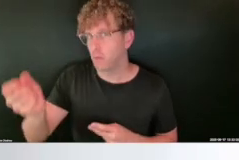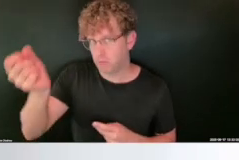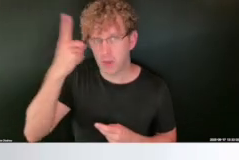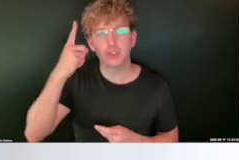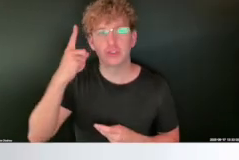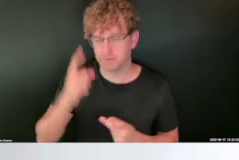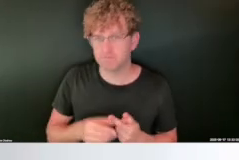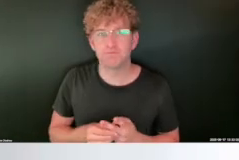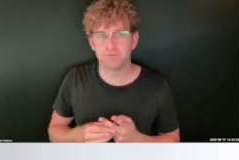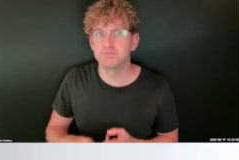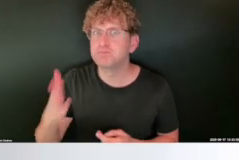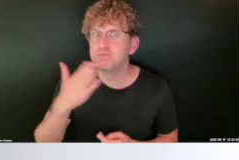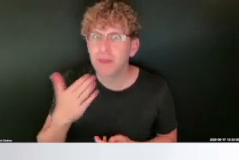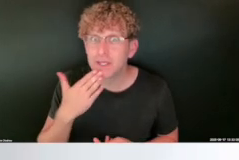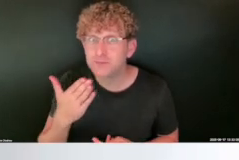worries. Thank you so much.